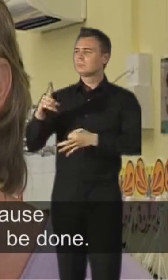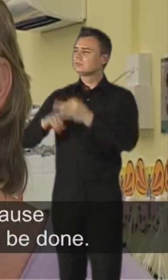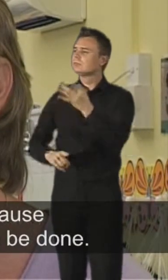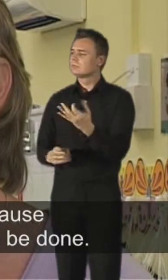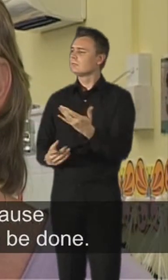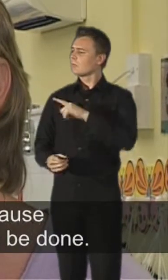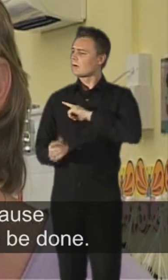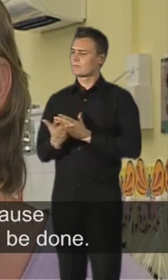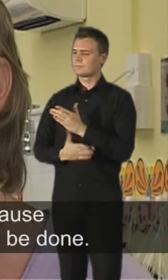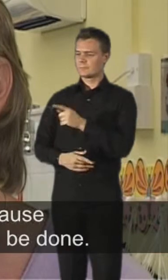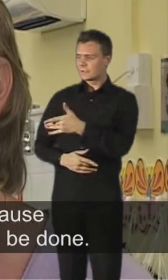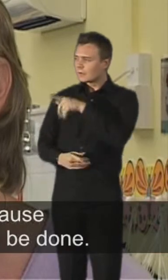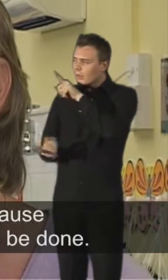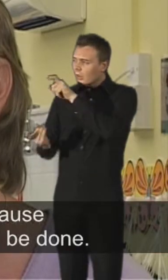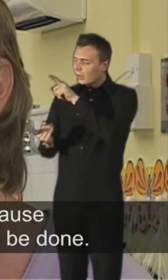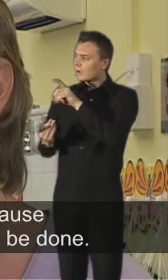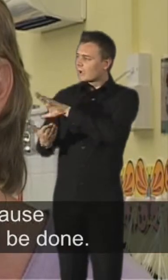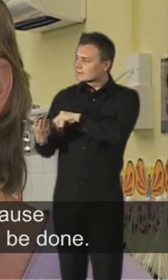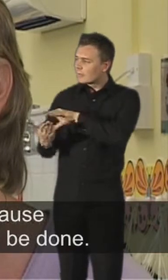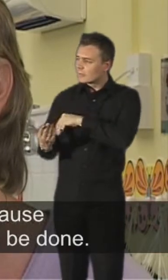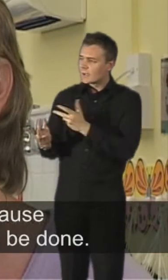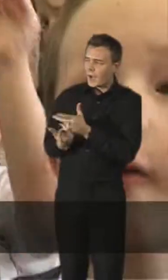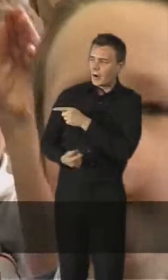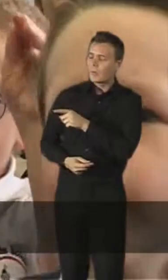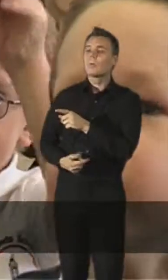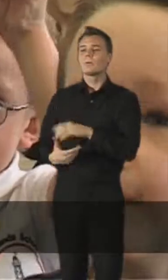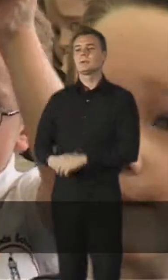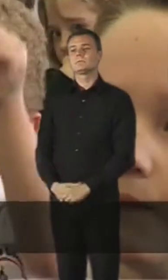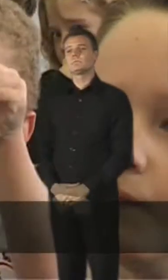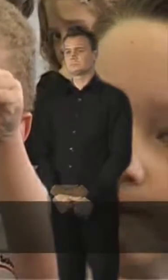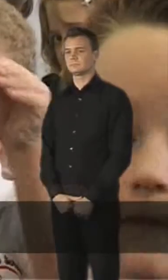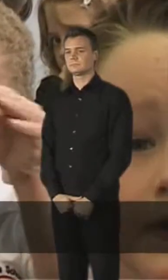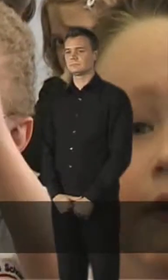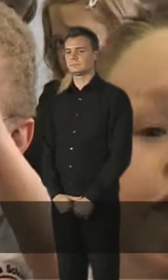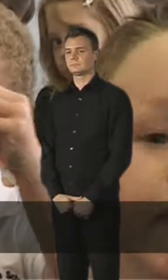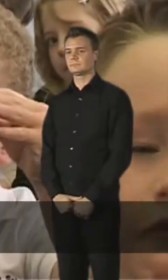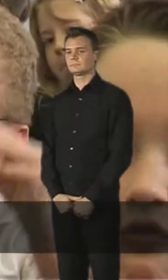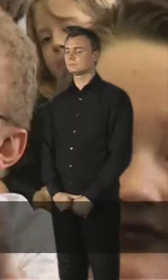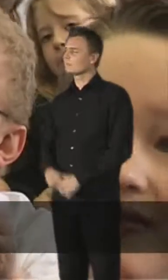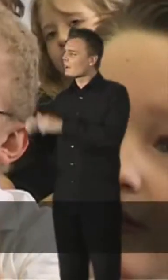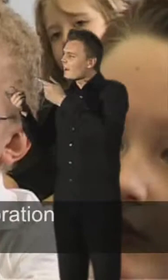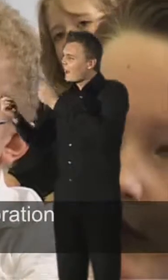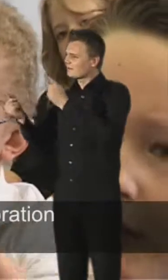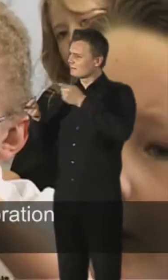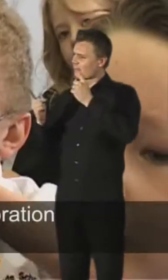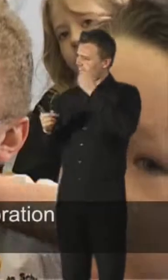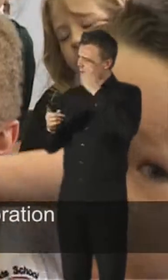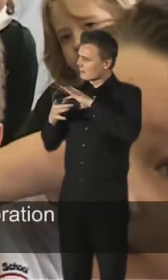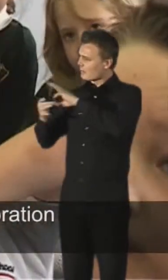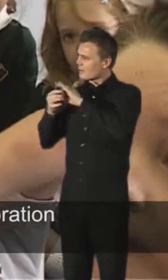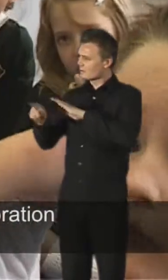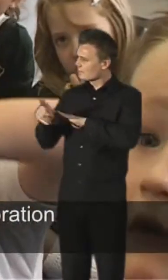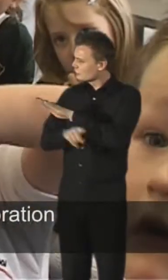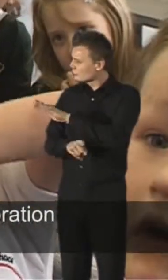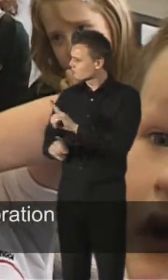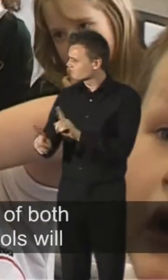better because they've seen examples of how it can be done. A steam train worked. He boiled the water. How do the heads think